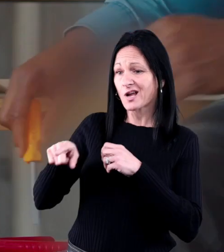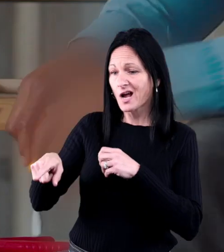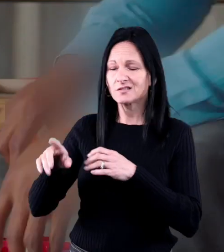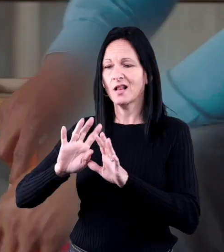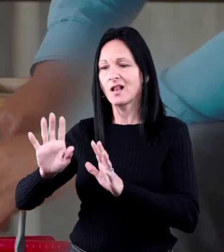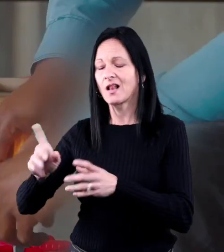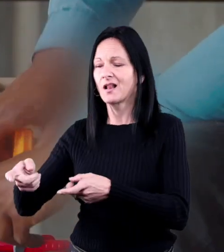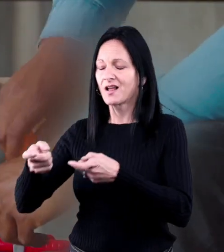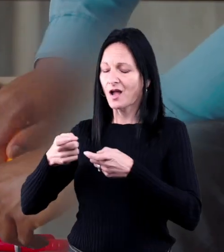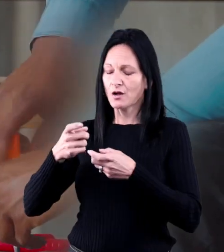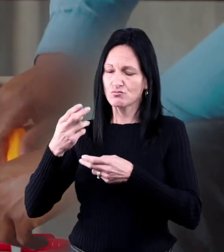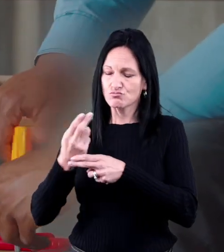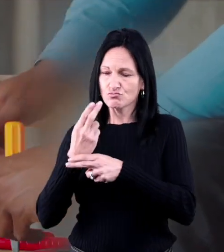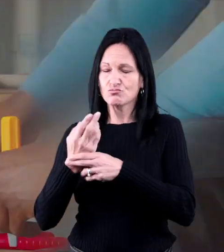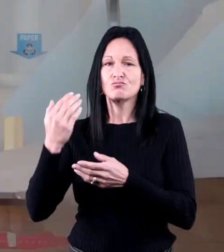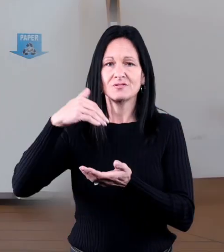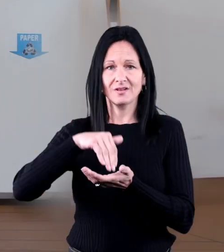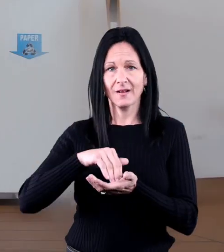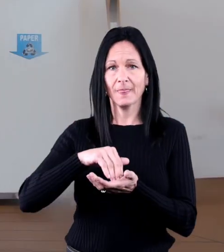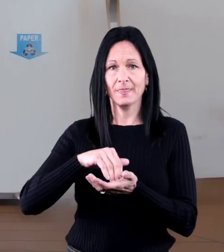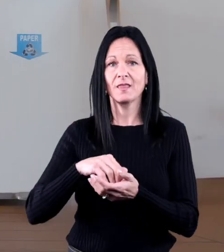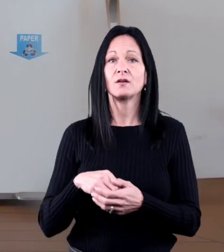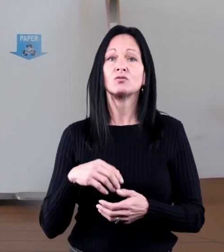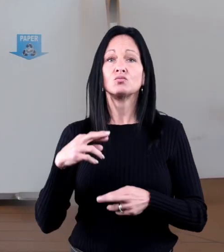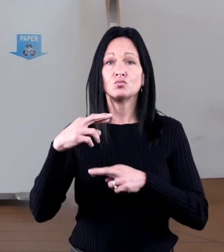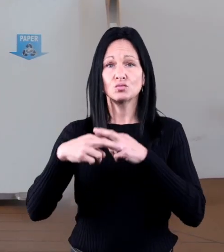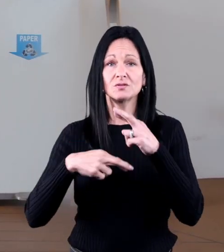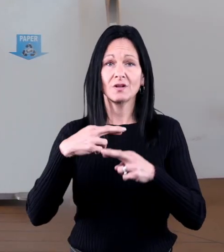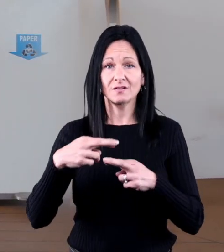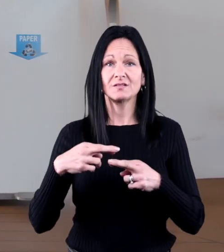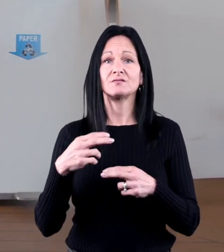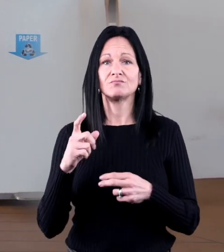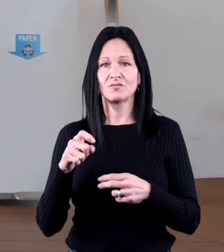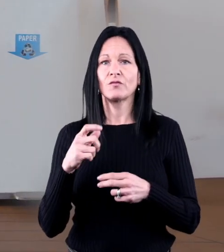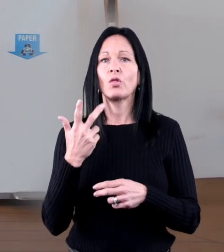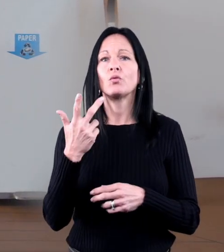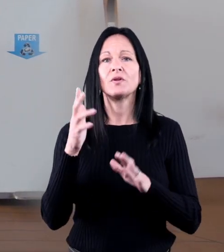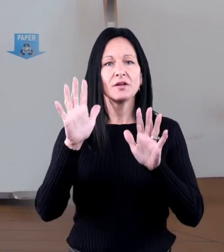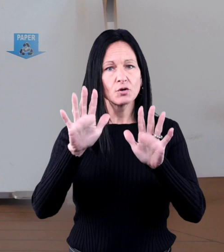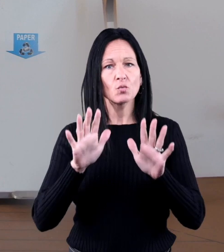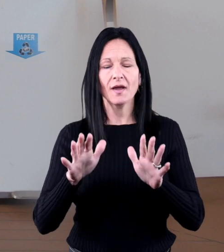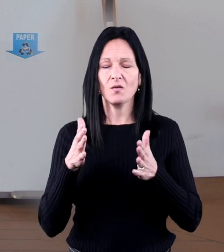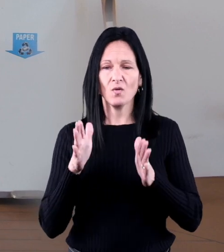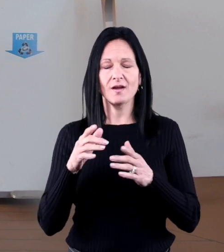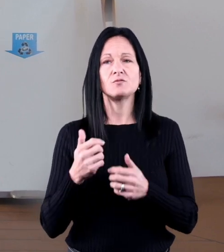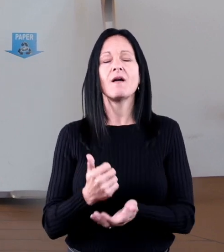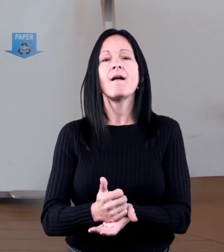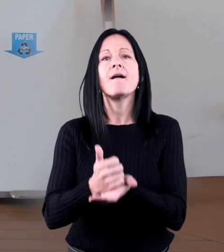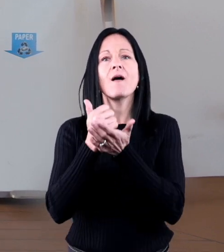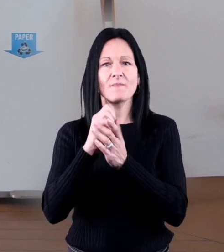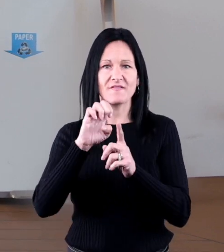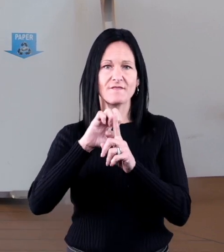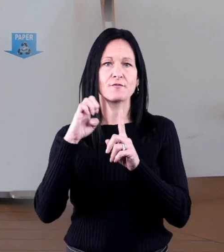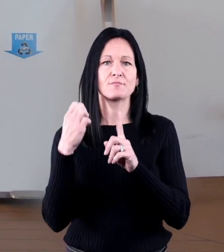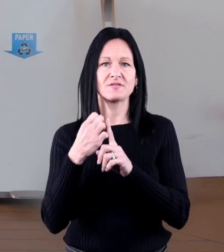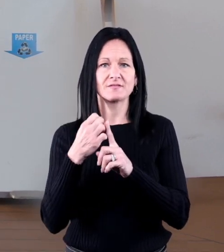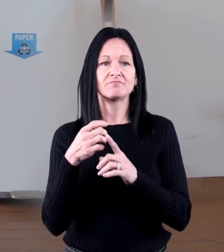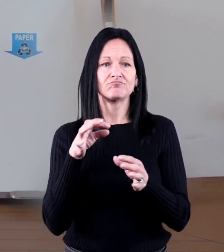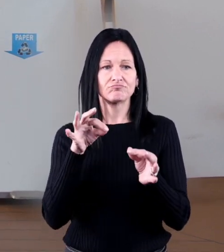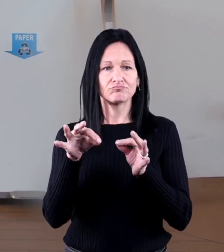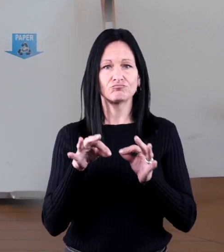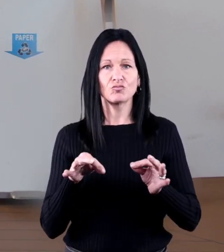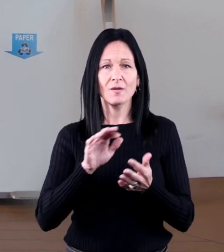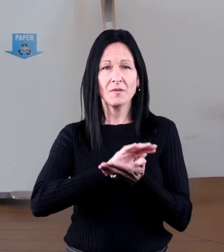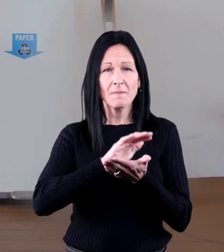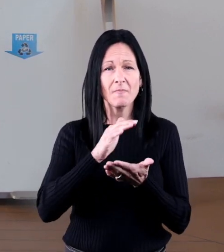and get a new one. Add recycling to those other two R's and you've got three great ways to help the environment